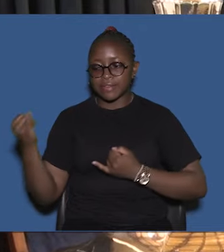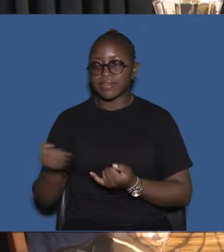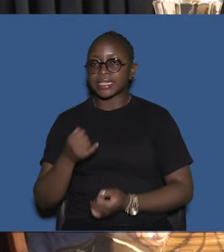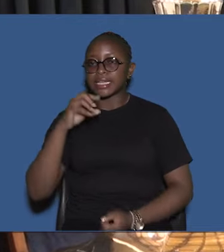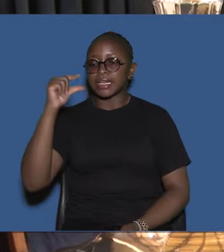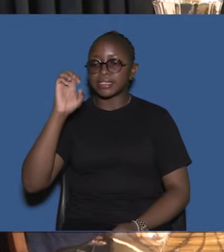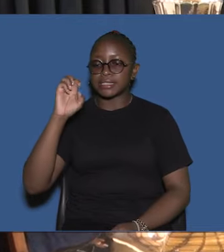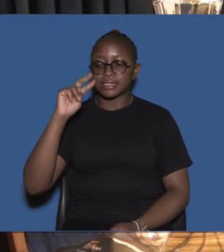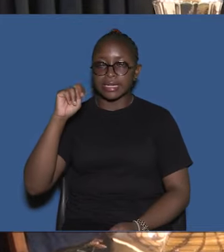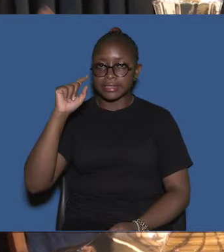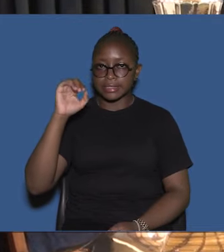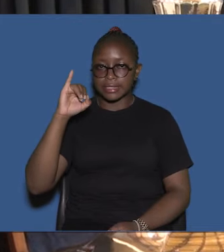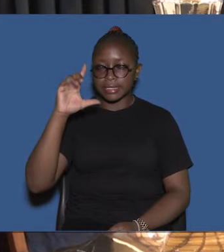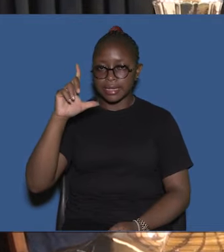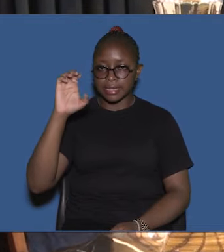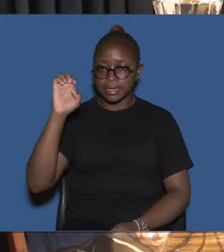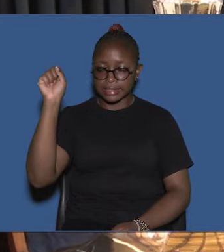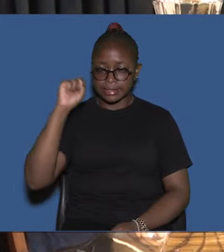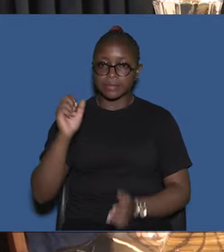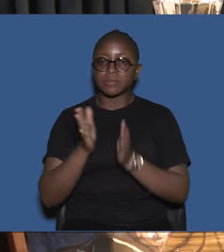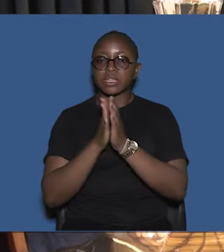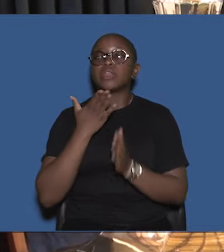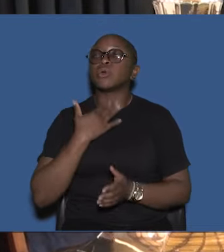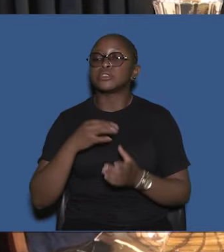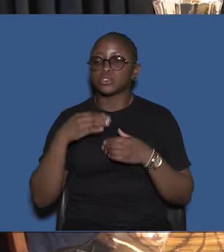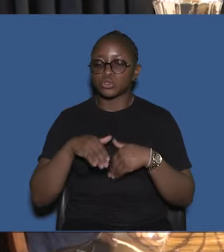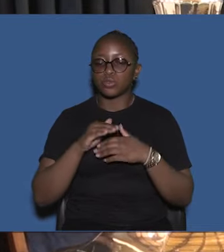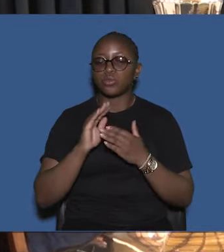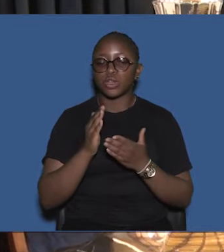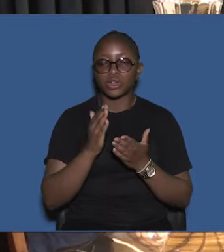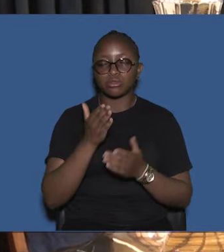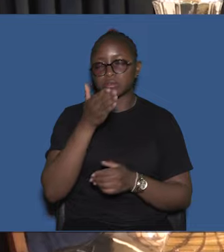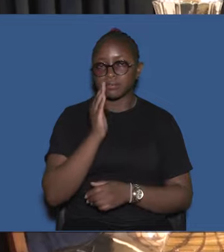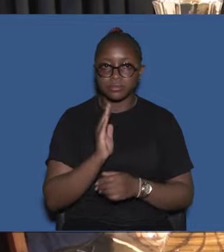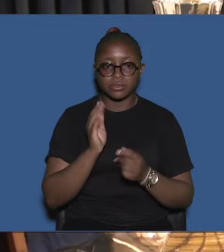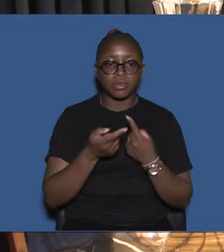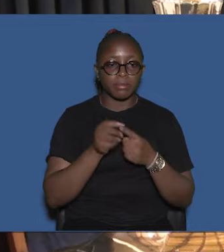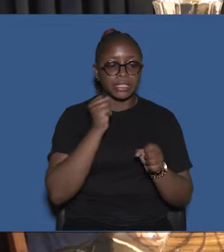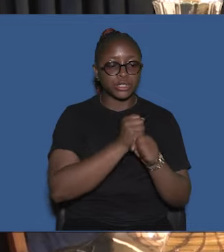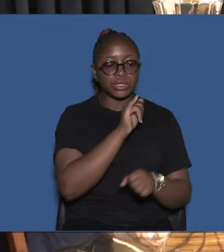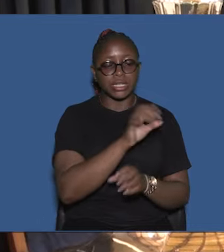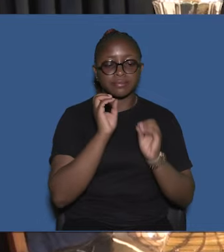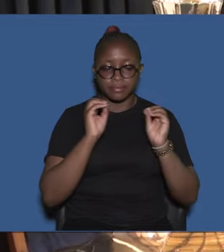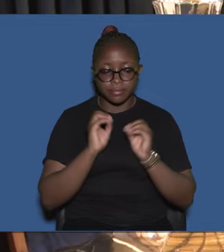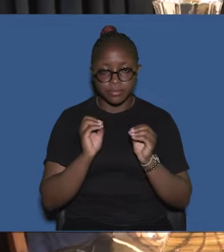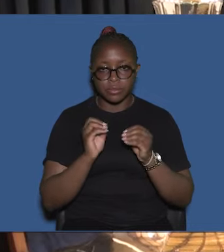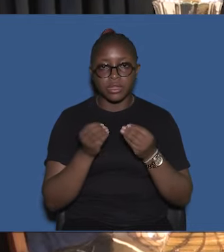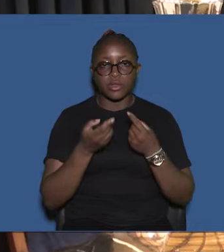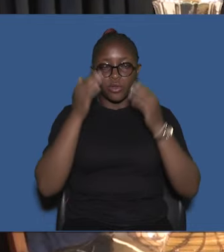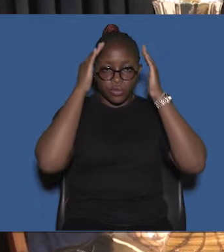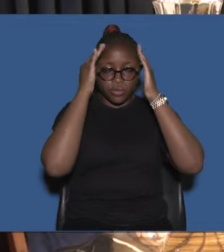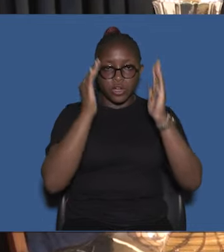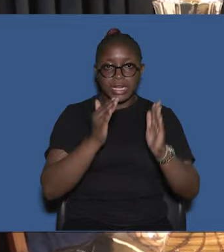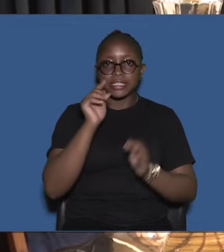become, to follow their God. So instead of doing that, they focused on, you